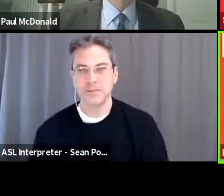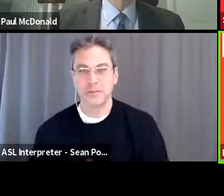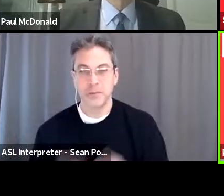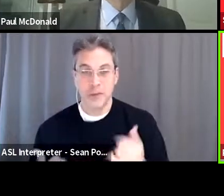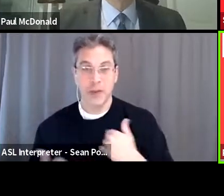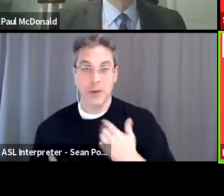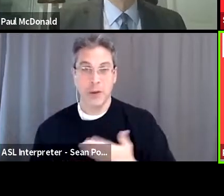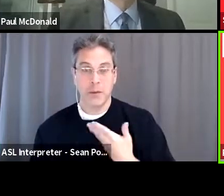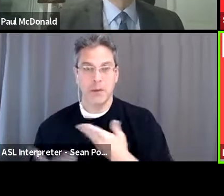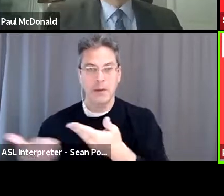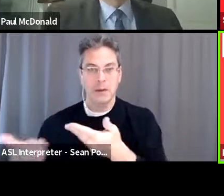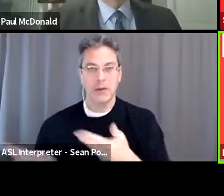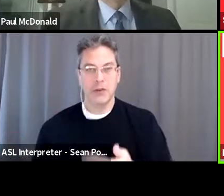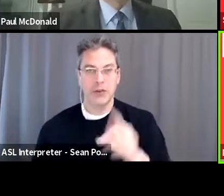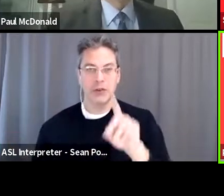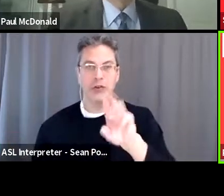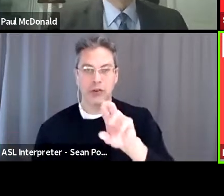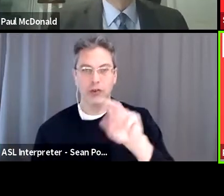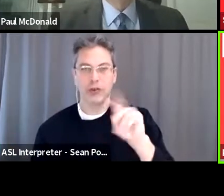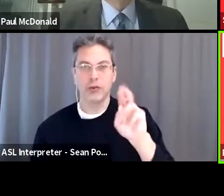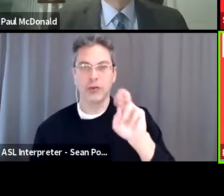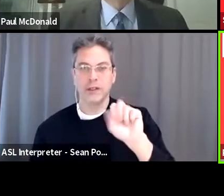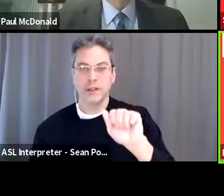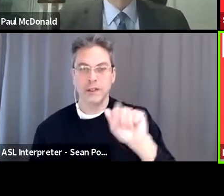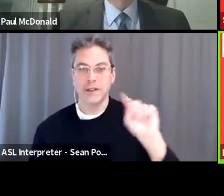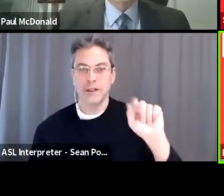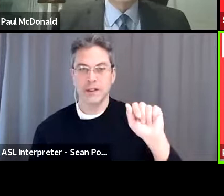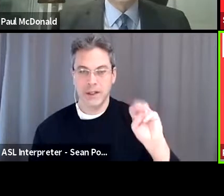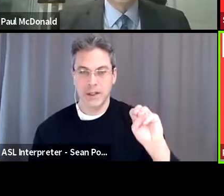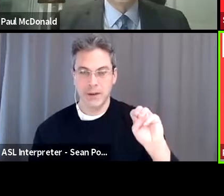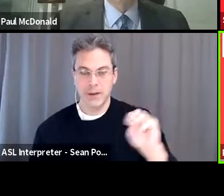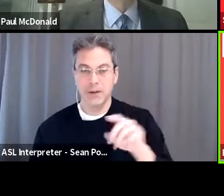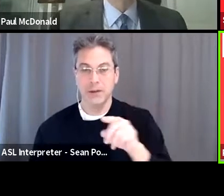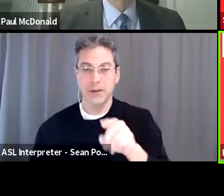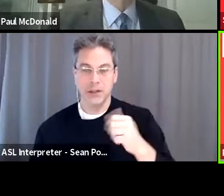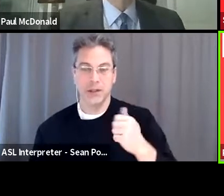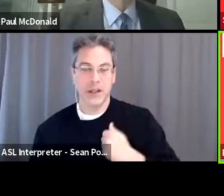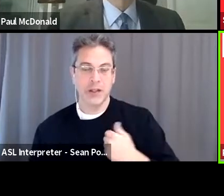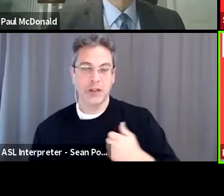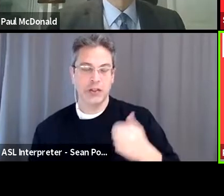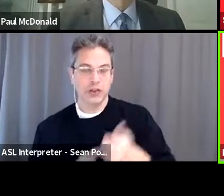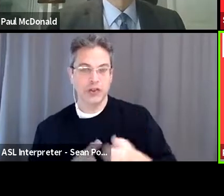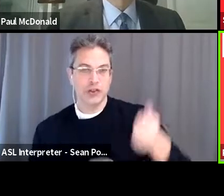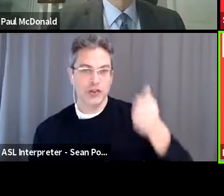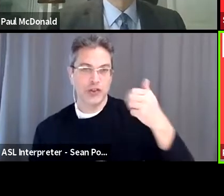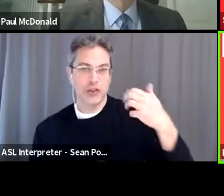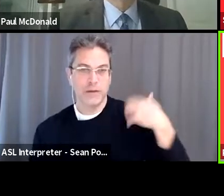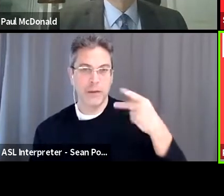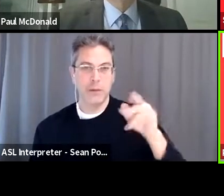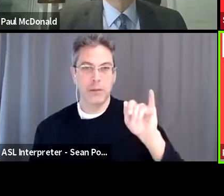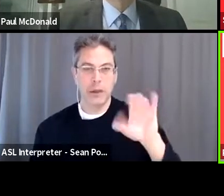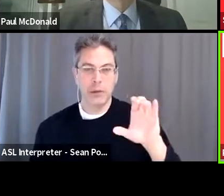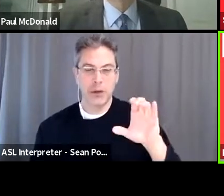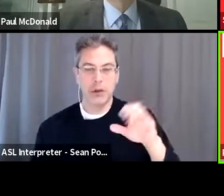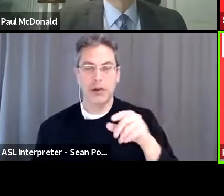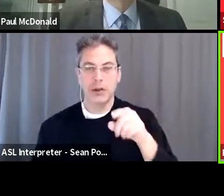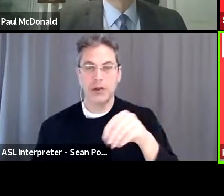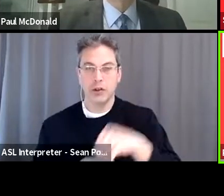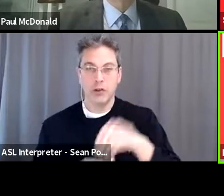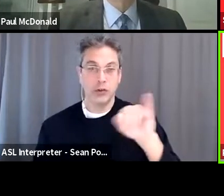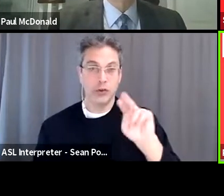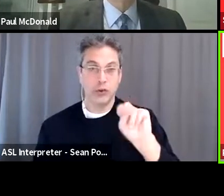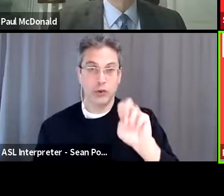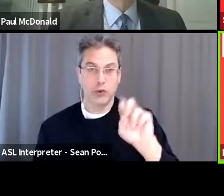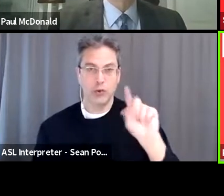Dr. Theresa Tam. Dr. Tam was named Canada's Chief Public Health Officer in June of